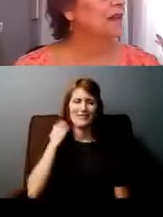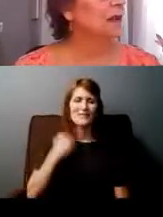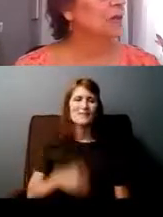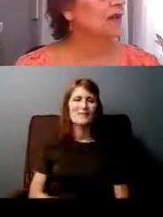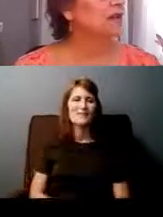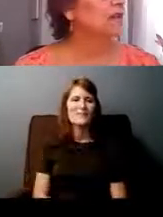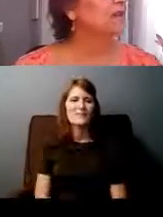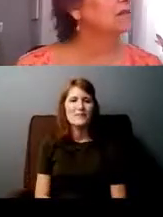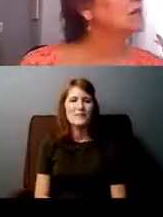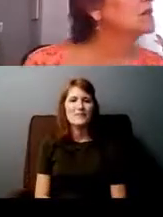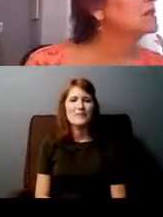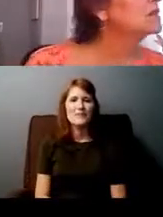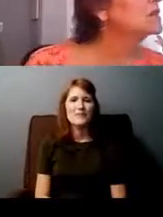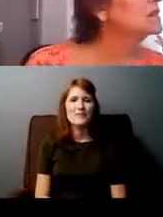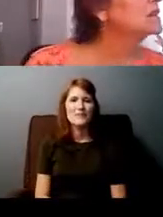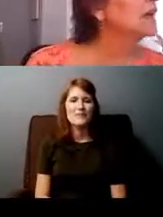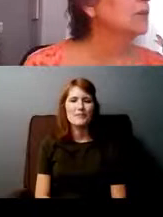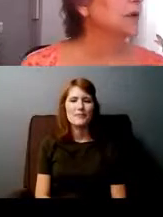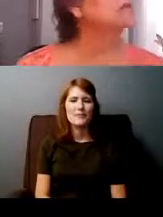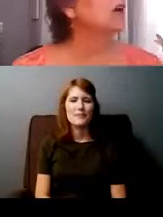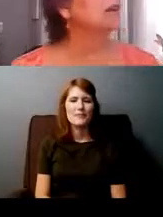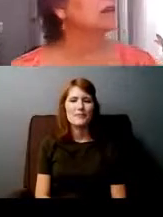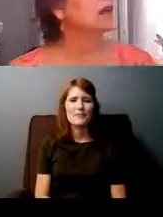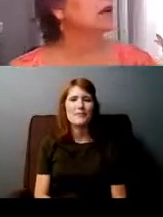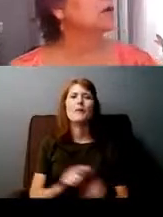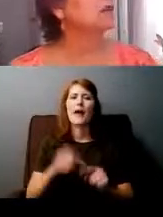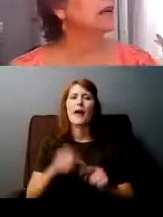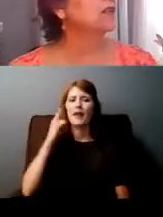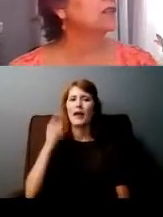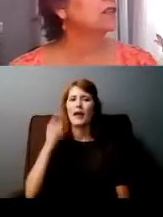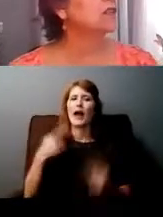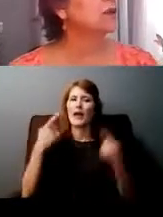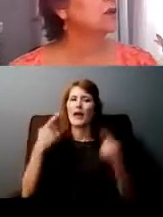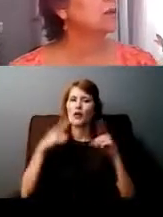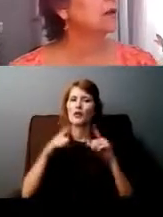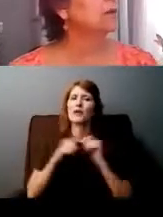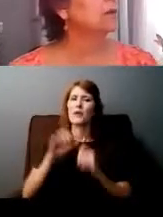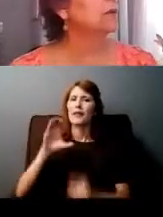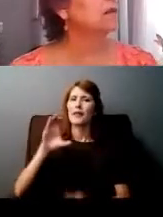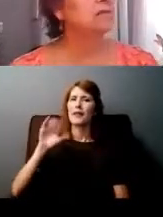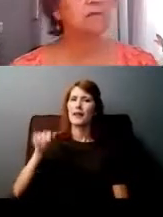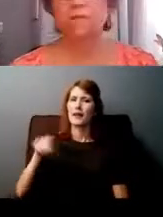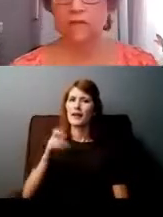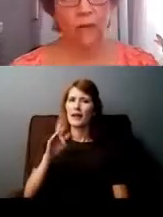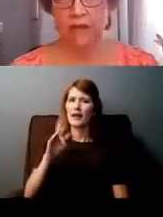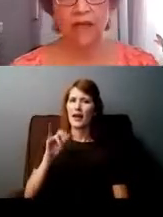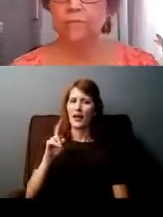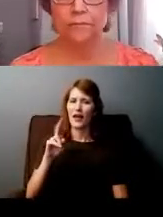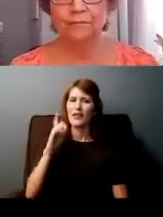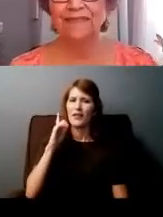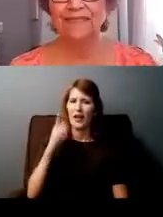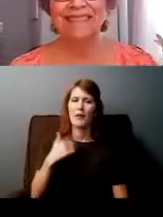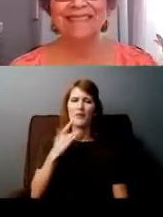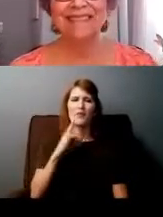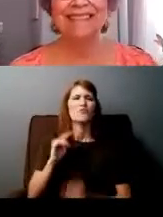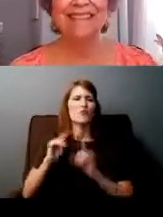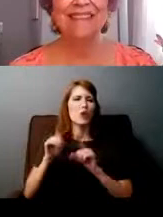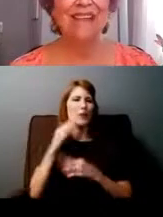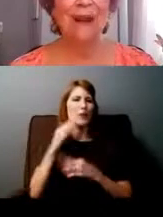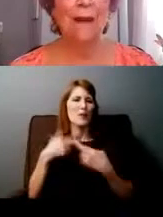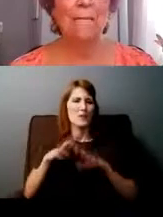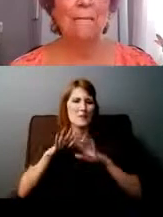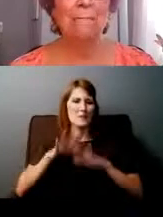But I think I'm with Catherine. I think I would like to just go to my bedroom and calm down.